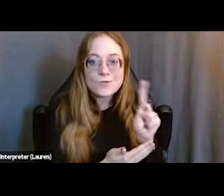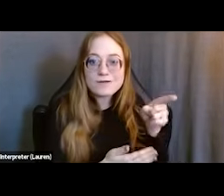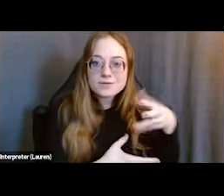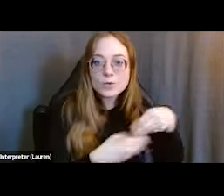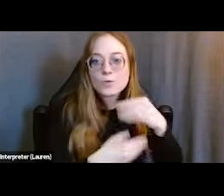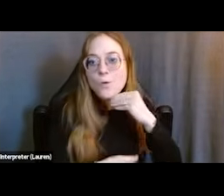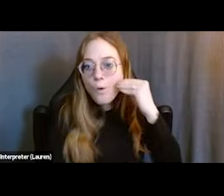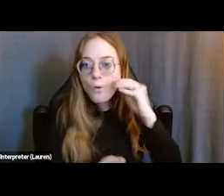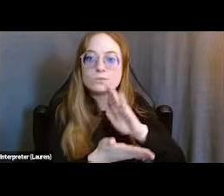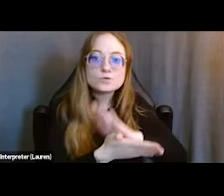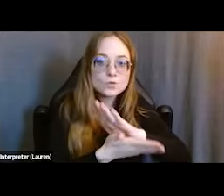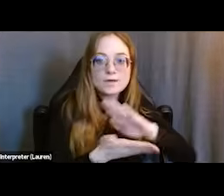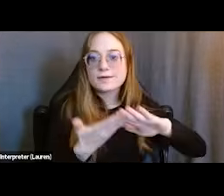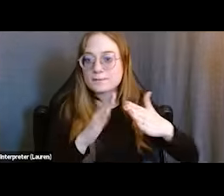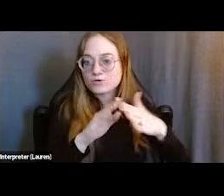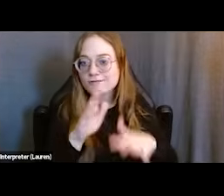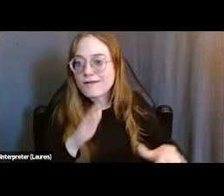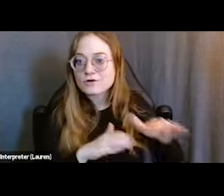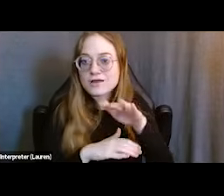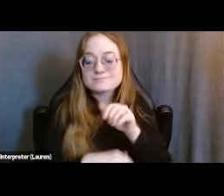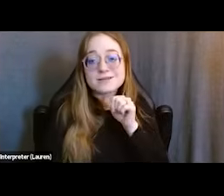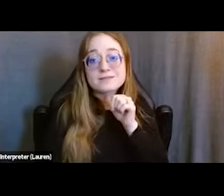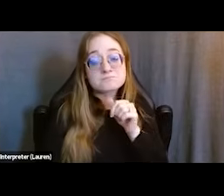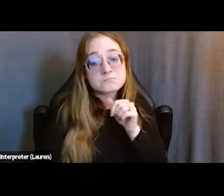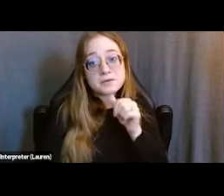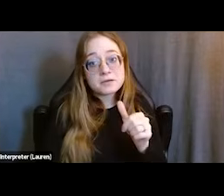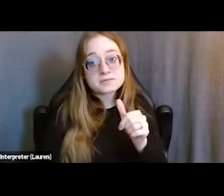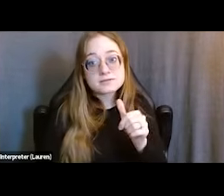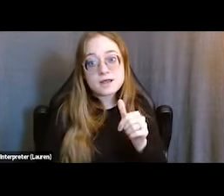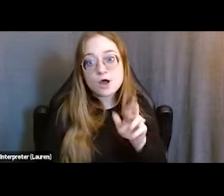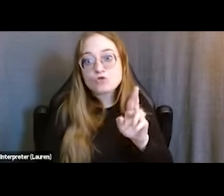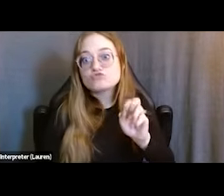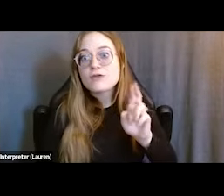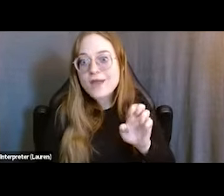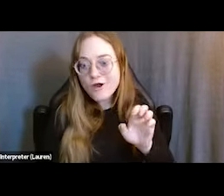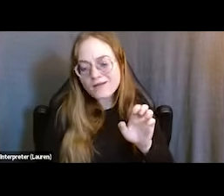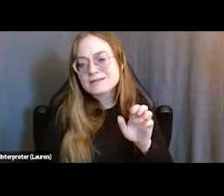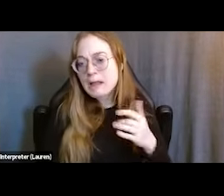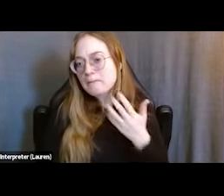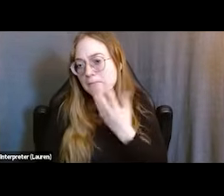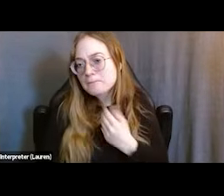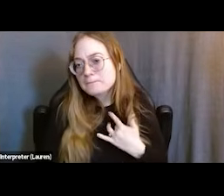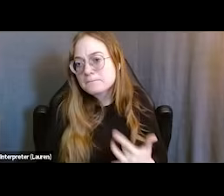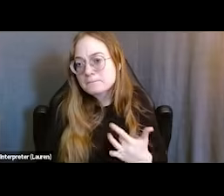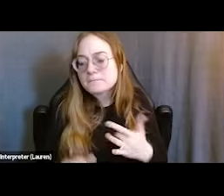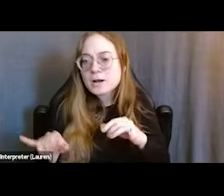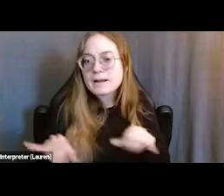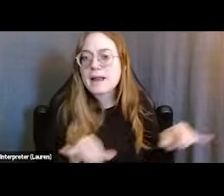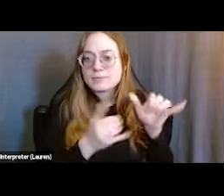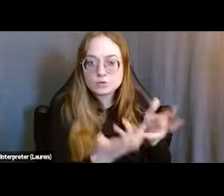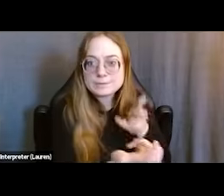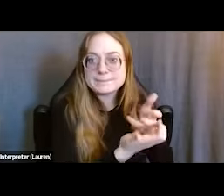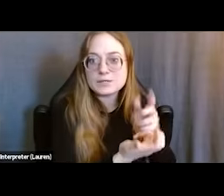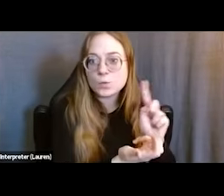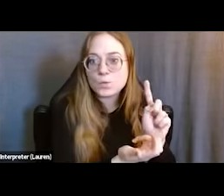their schools, their communities. It's not uncommon for mobile teams to meet young people in the places in which they are. That